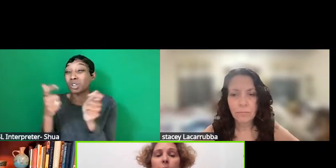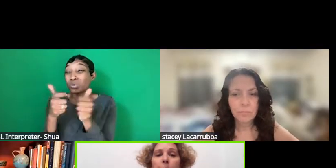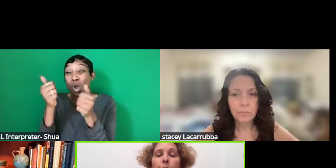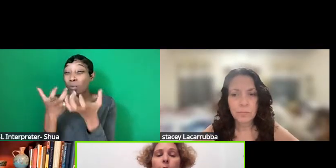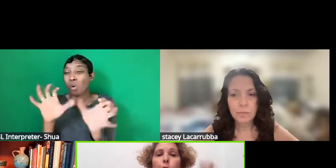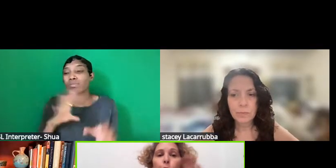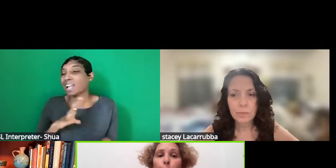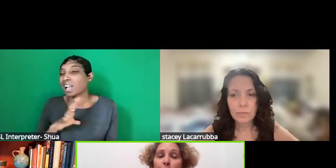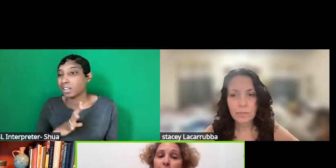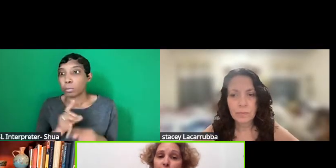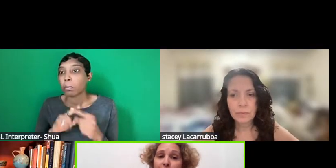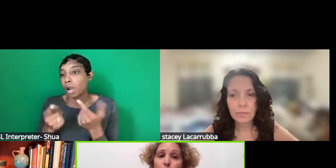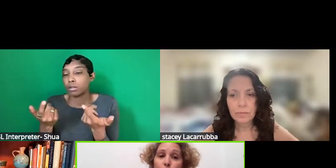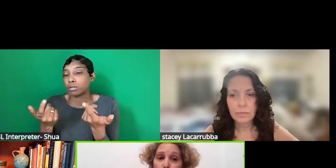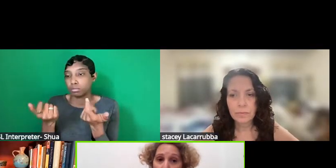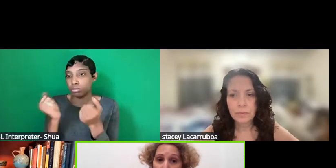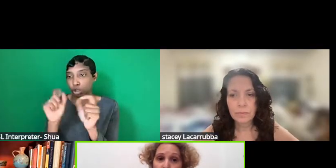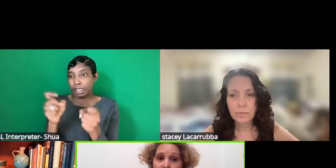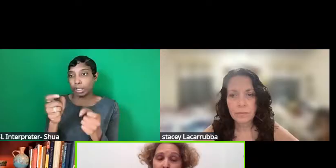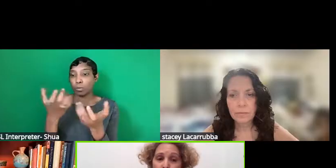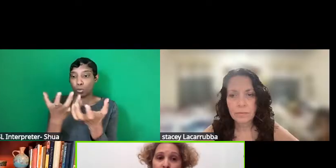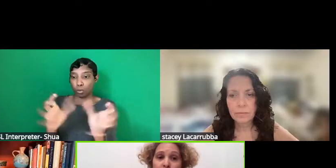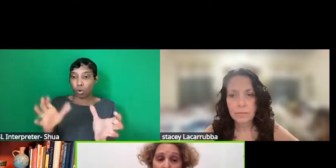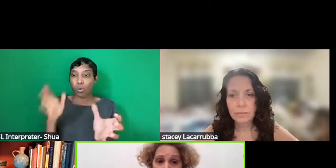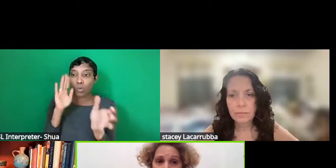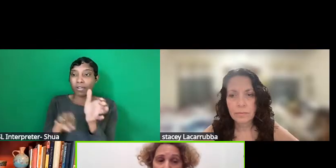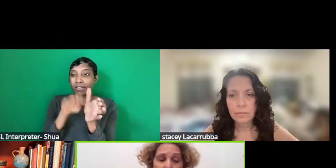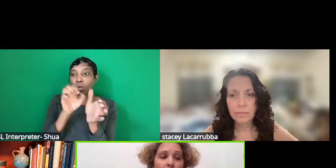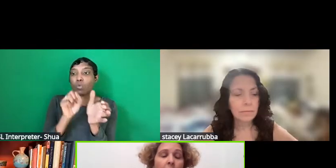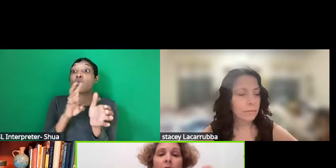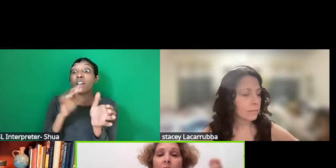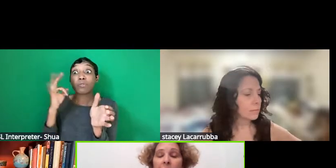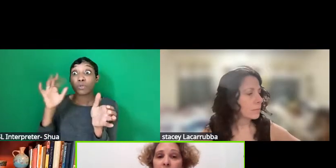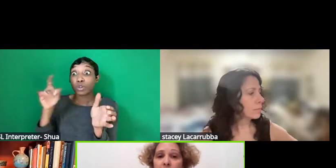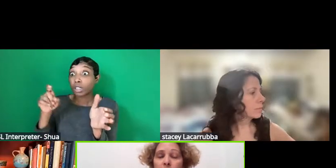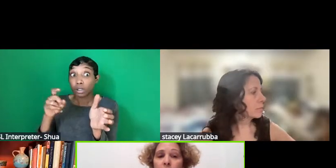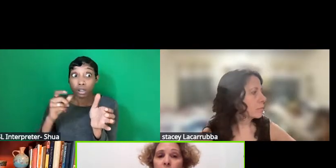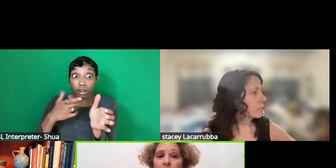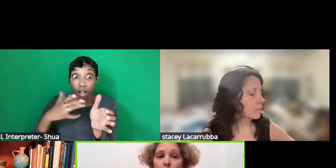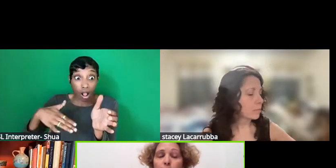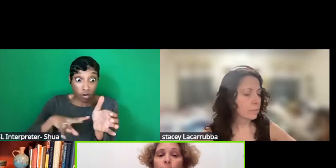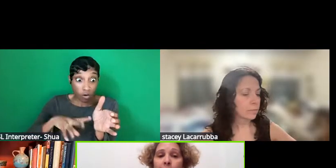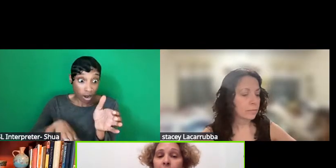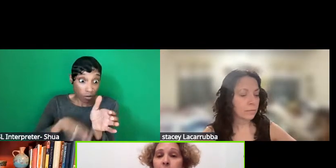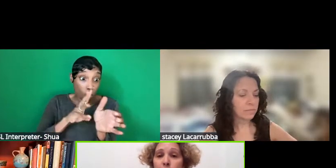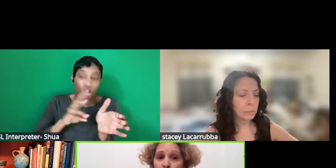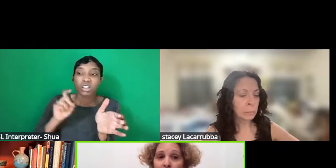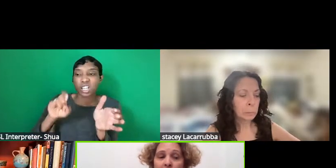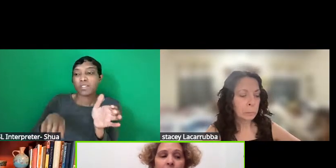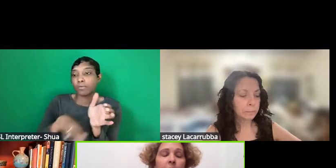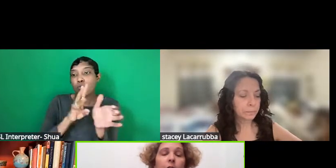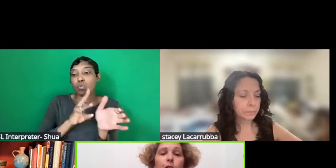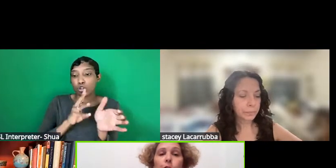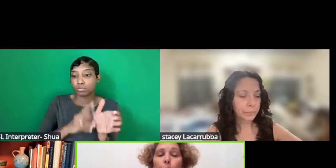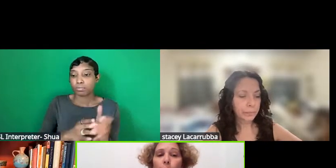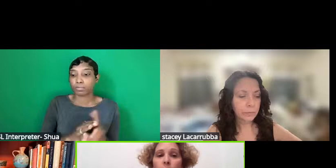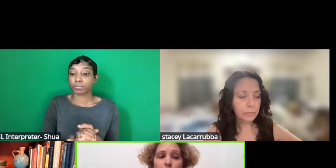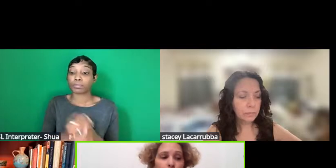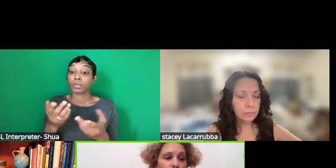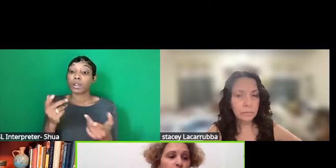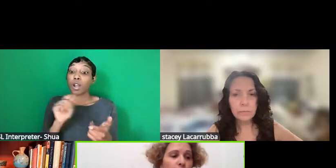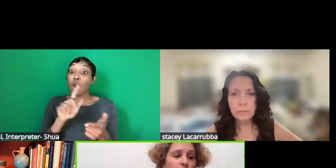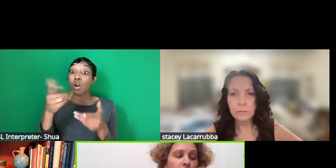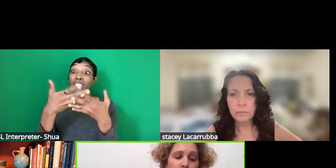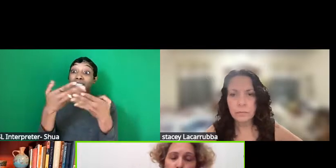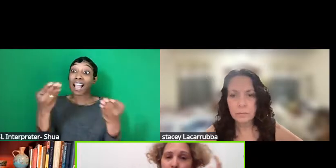And you're going to fill that with water if you haven't already done that. And these items are in the chat. So